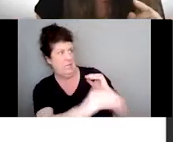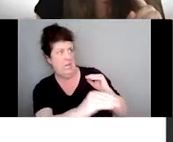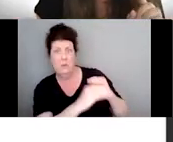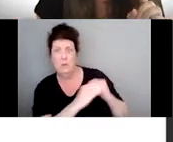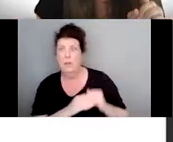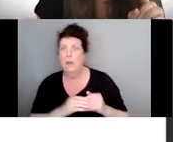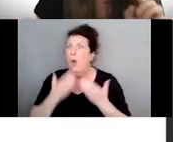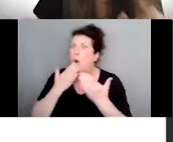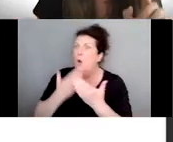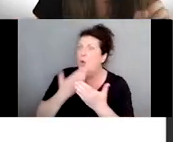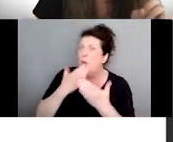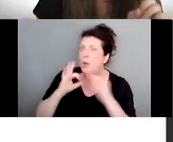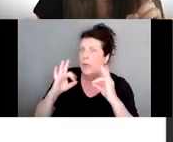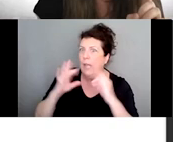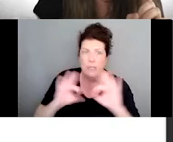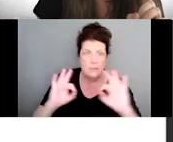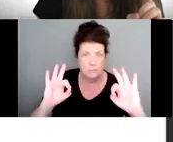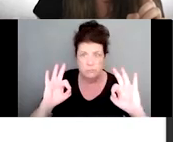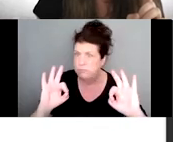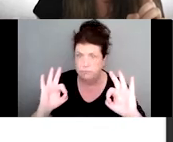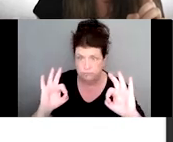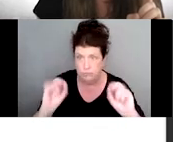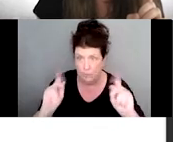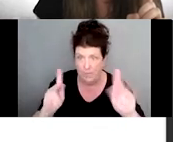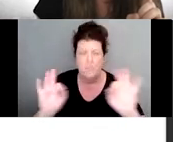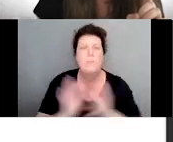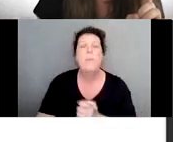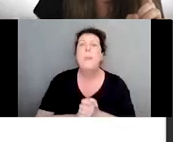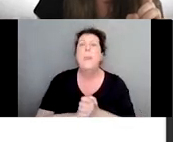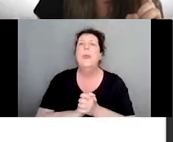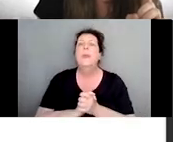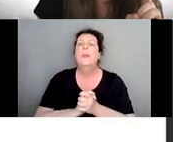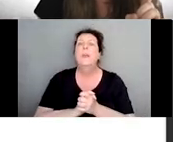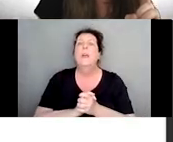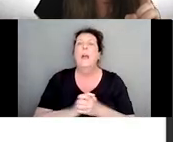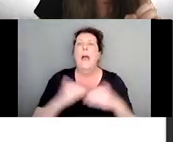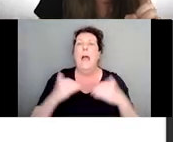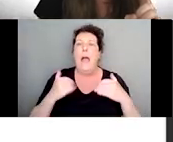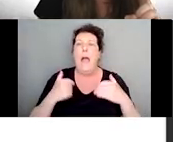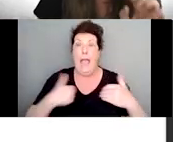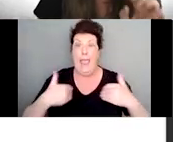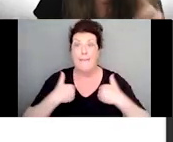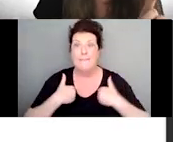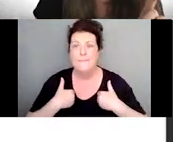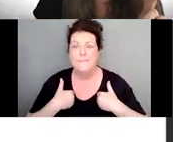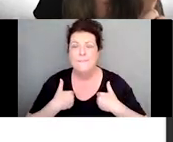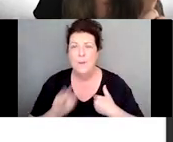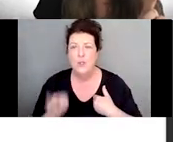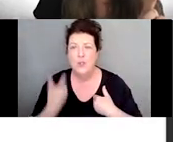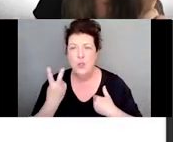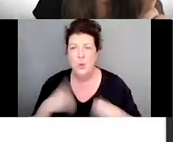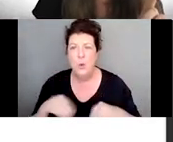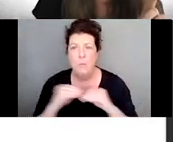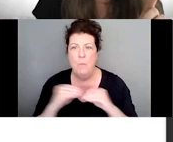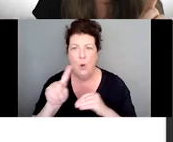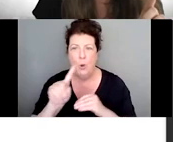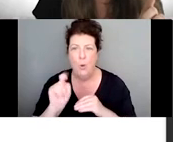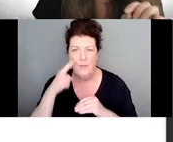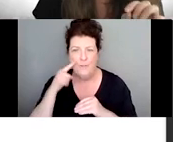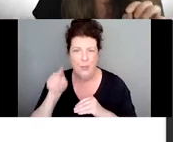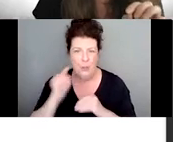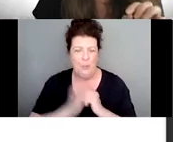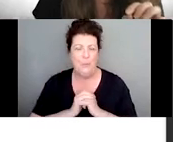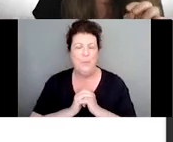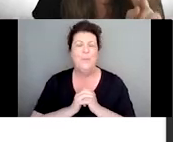I, uh, okay. Um, so I have, I have, uh, two more questions for you. Um,